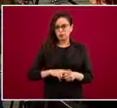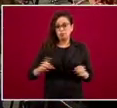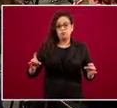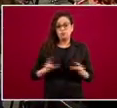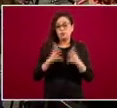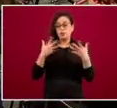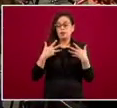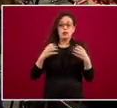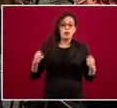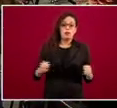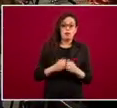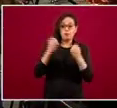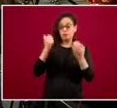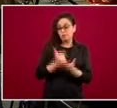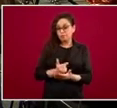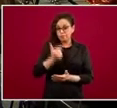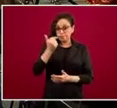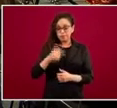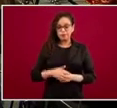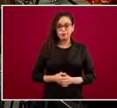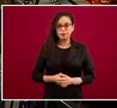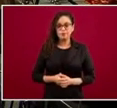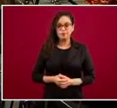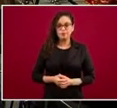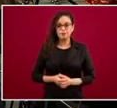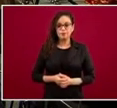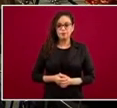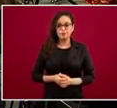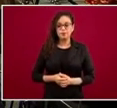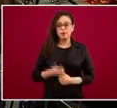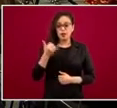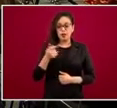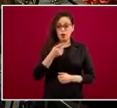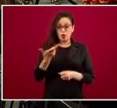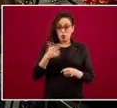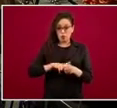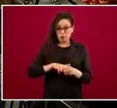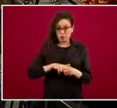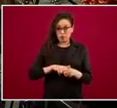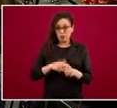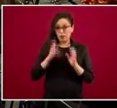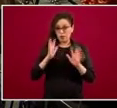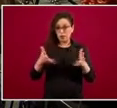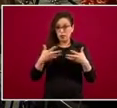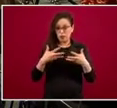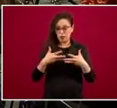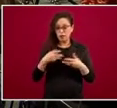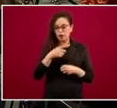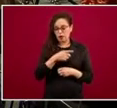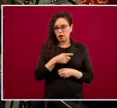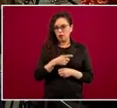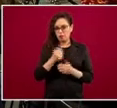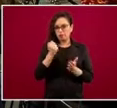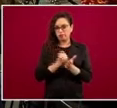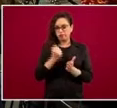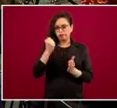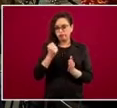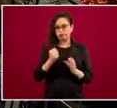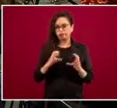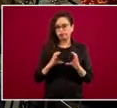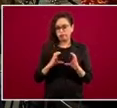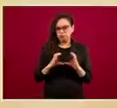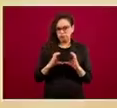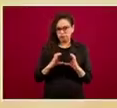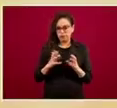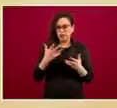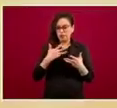country, and it includes an emergency case scenario protocol as well. All of these